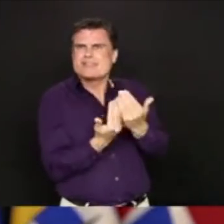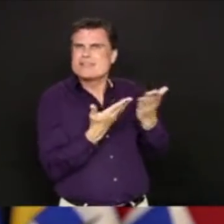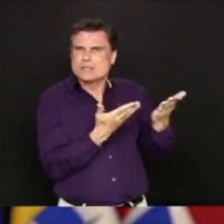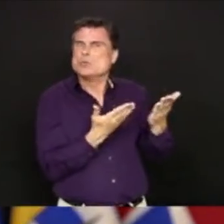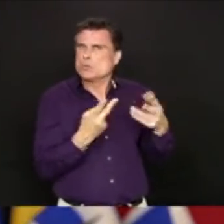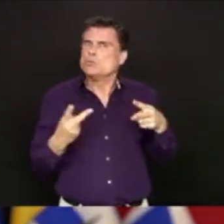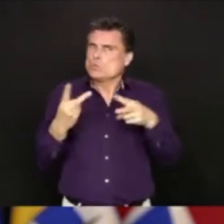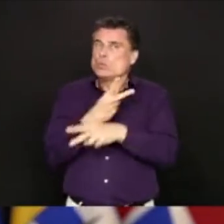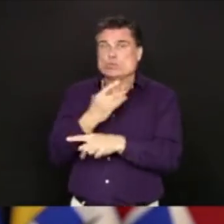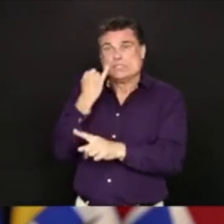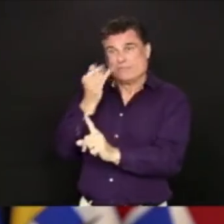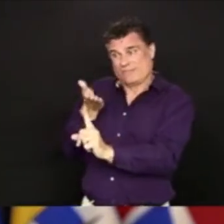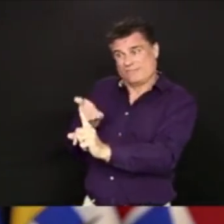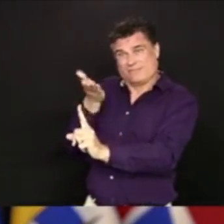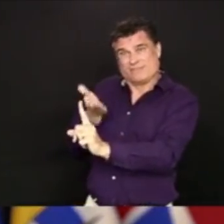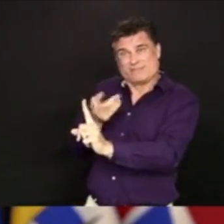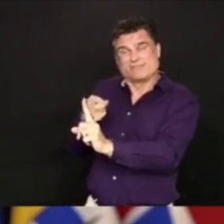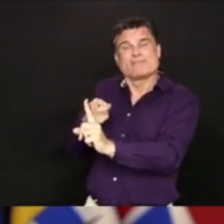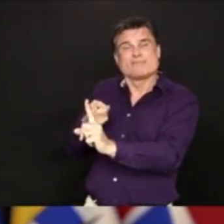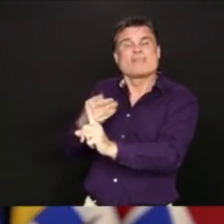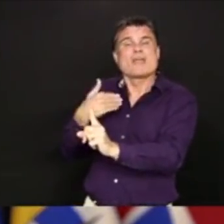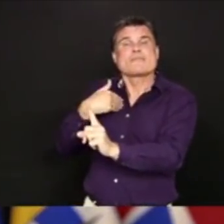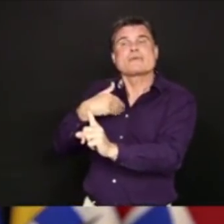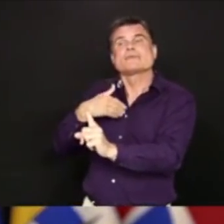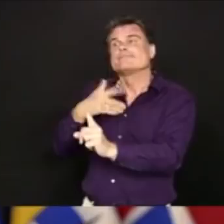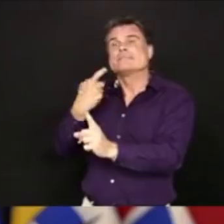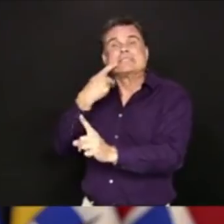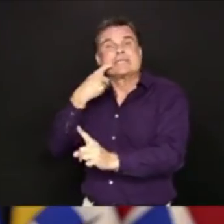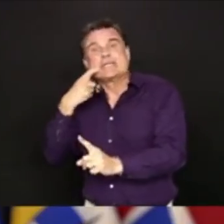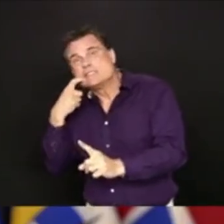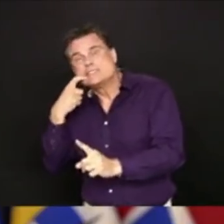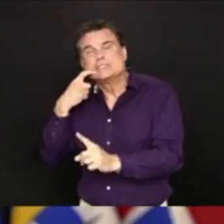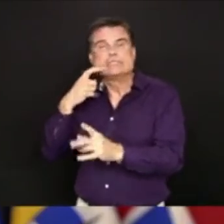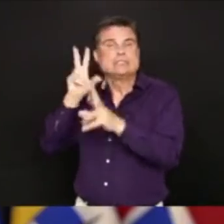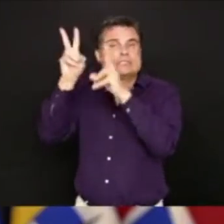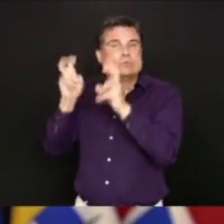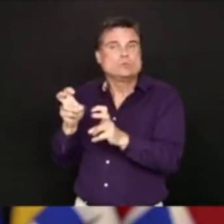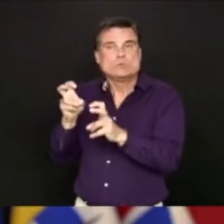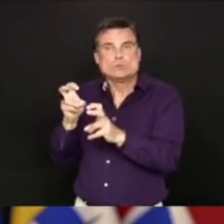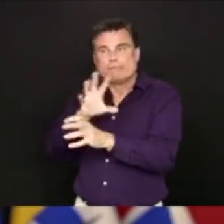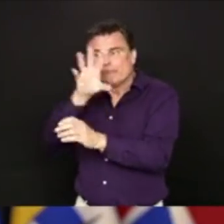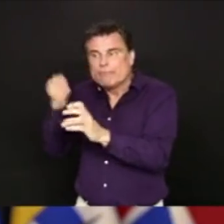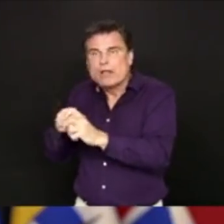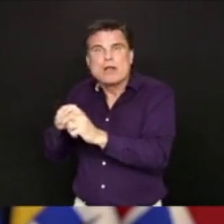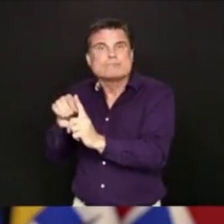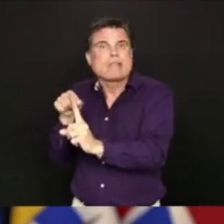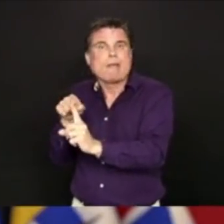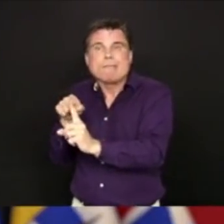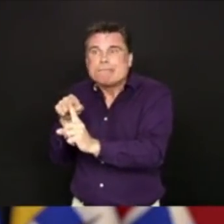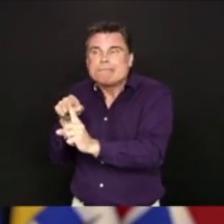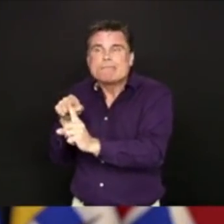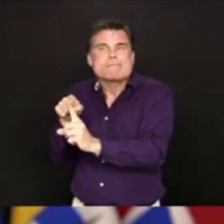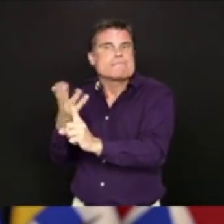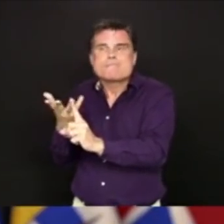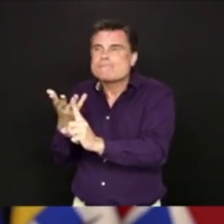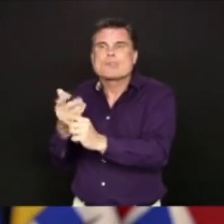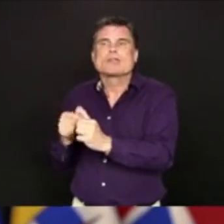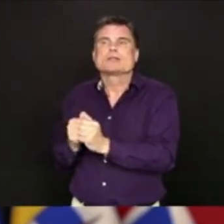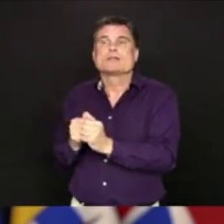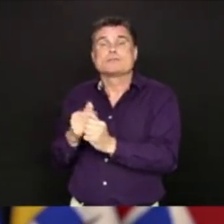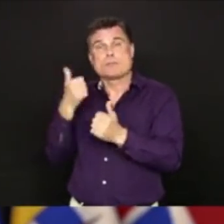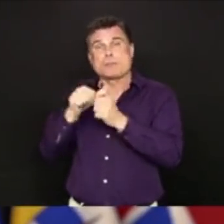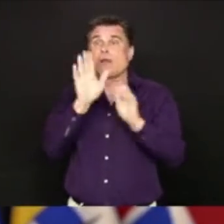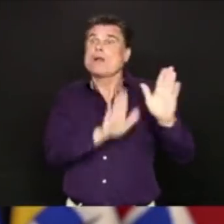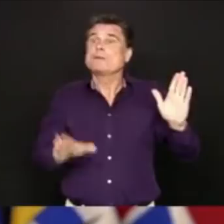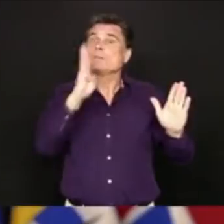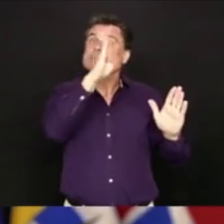We have not forgotten that we have 2 public health crises, 2 public health emergencies that we're dealing with in this province. The first